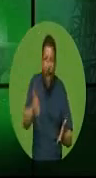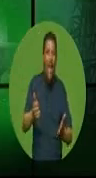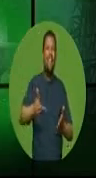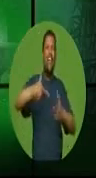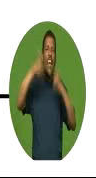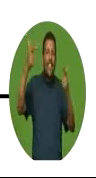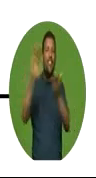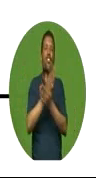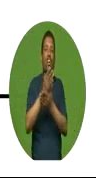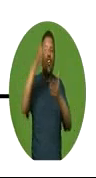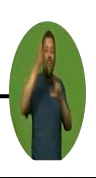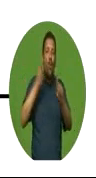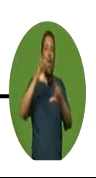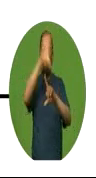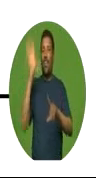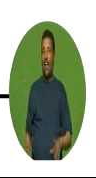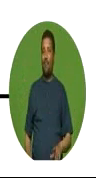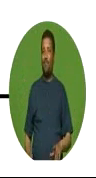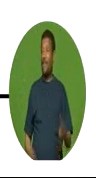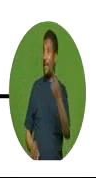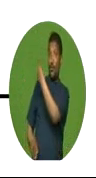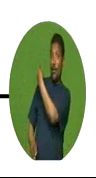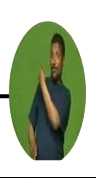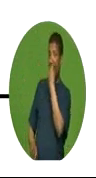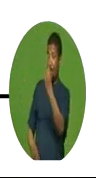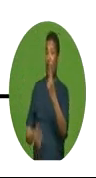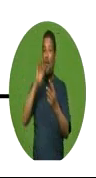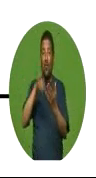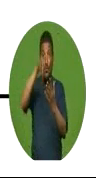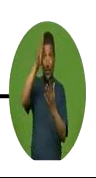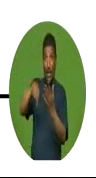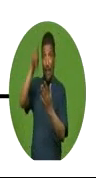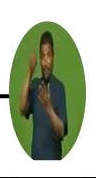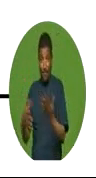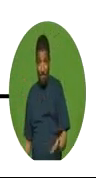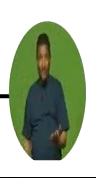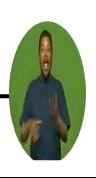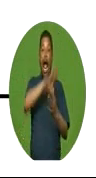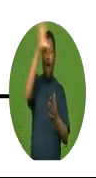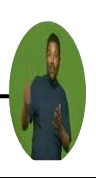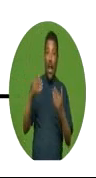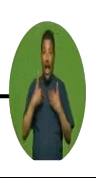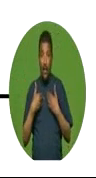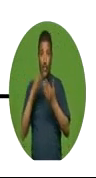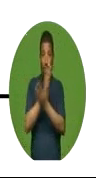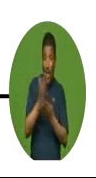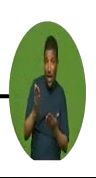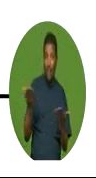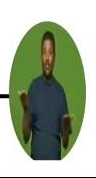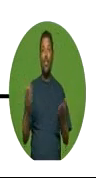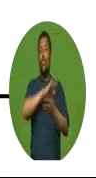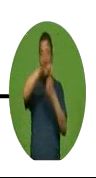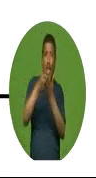is from Africa. As you can see from this graph, Africa's share in the